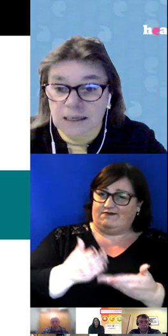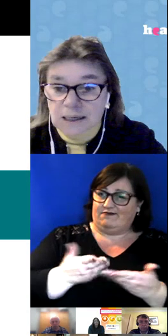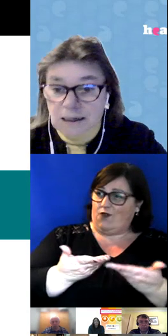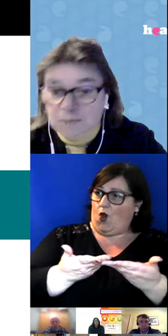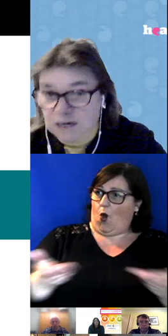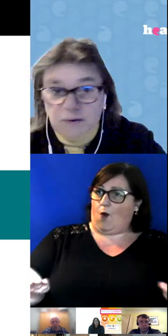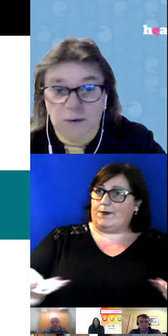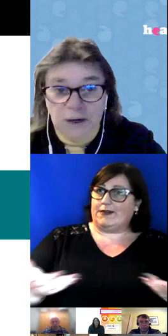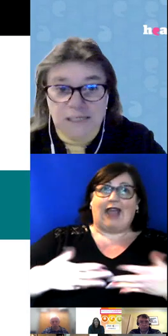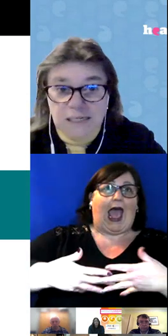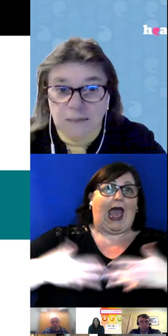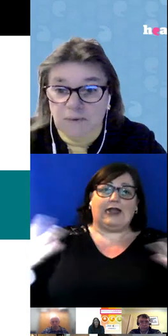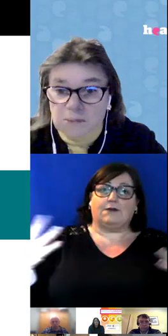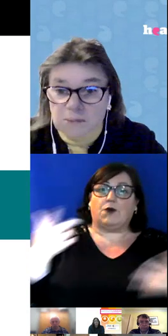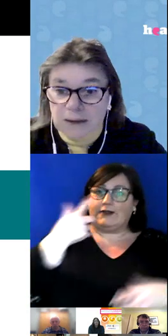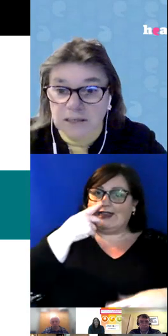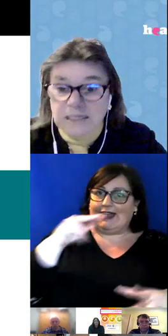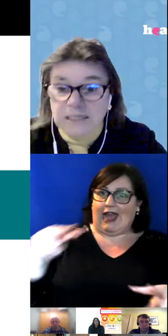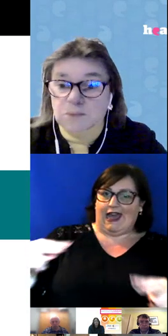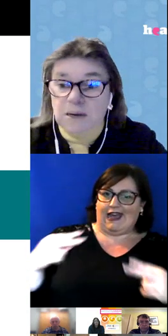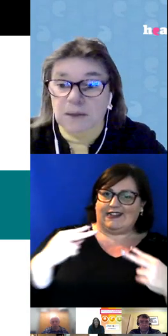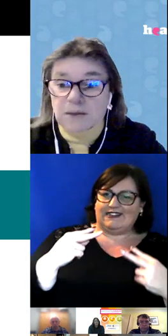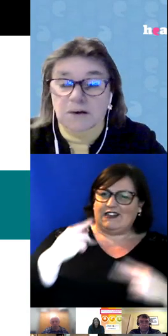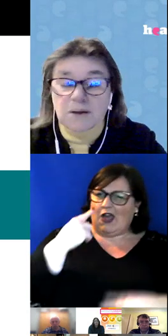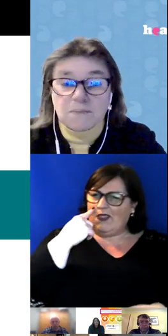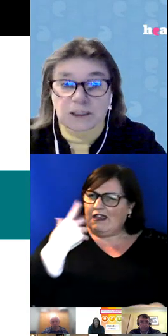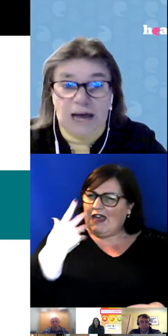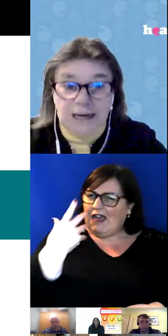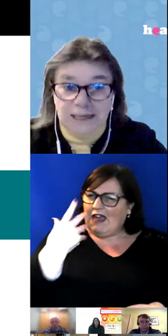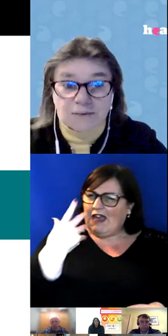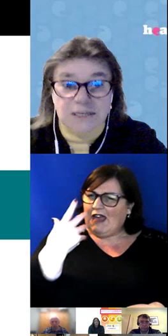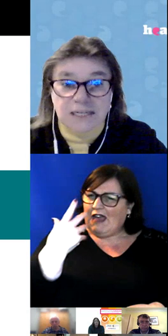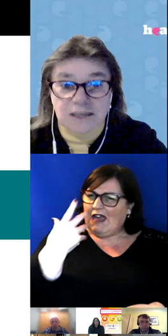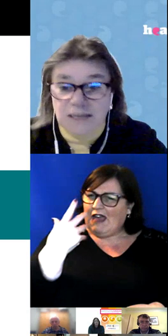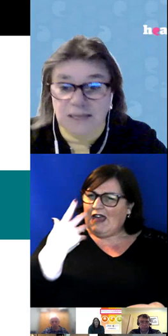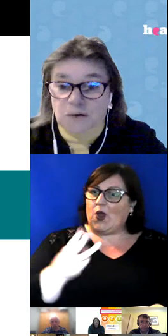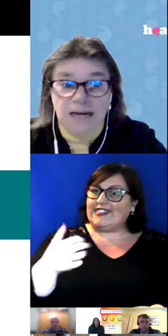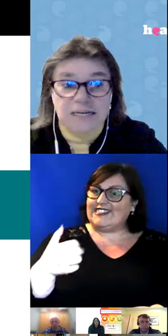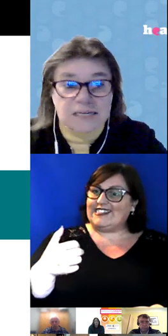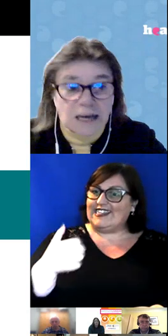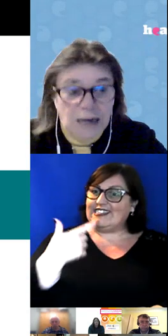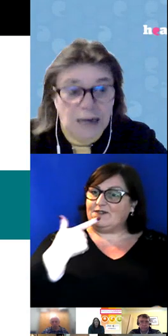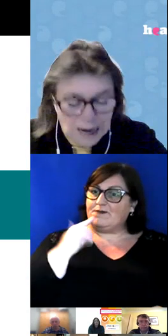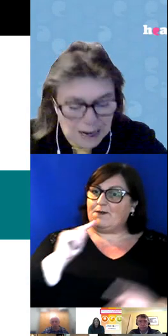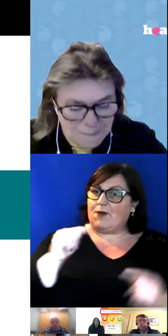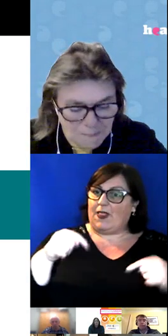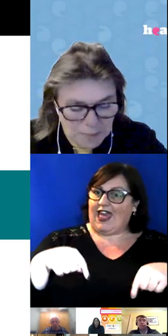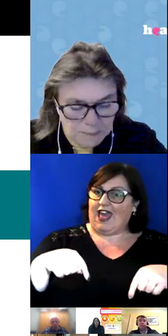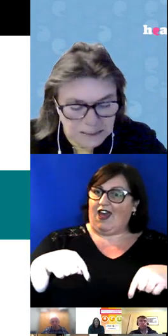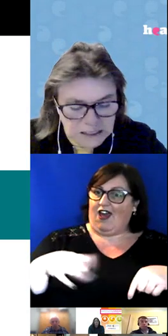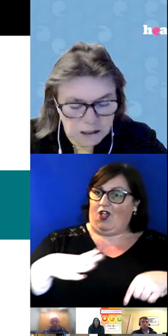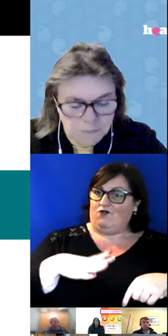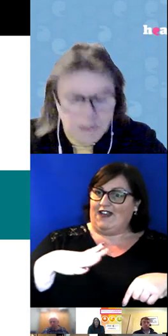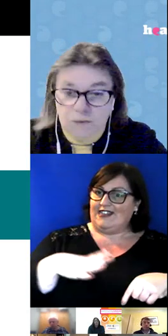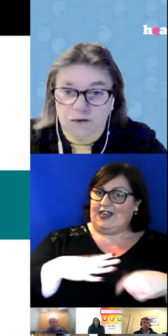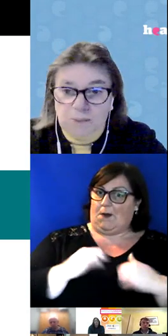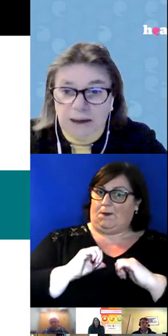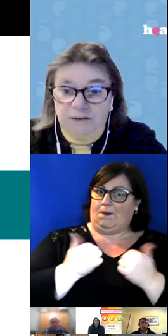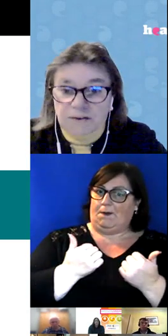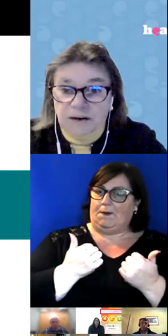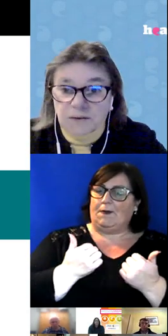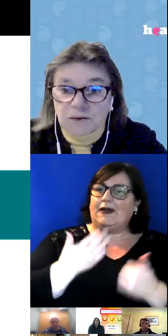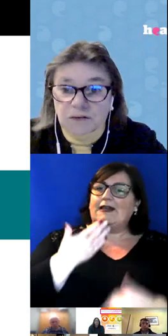attend. So far I can see we've got about 36 people in the room and counting, so that's great. Please can you